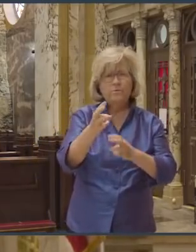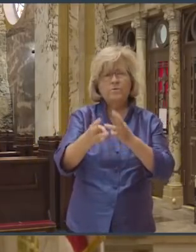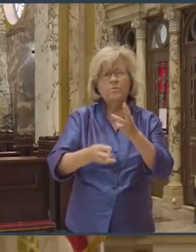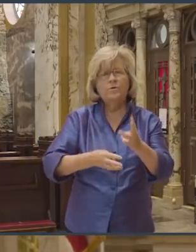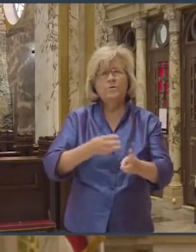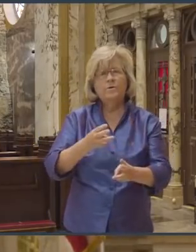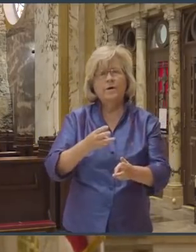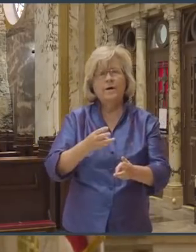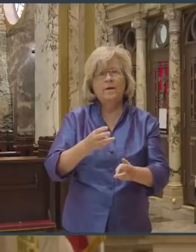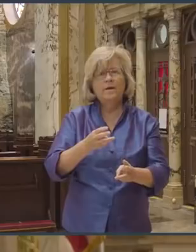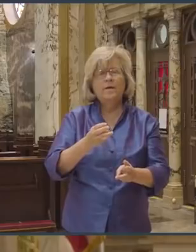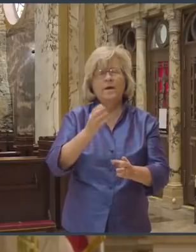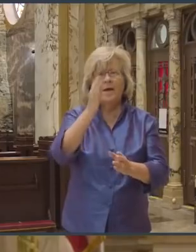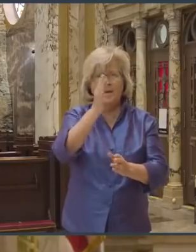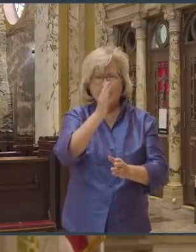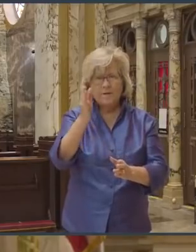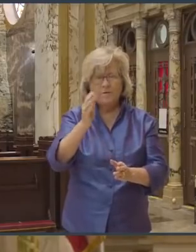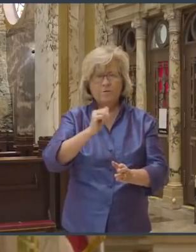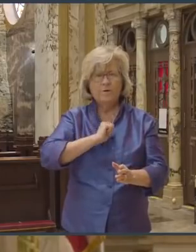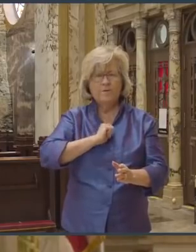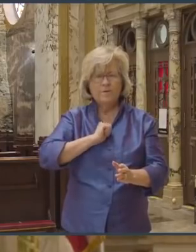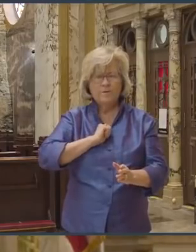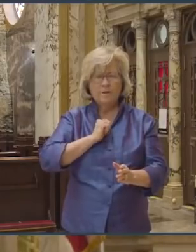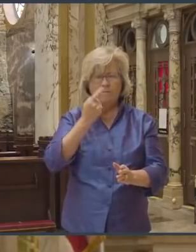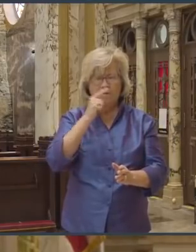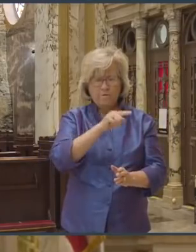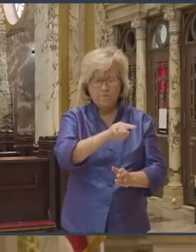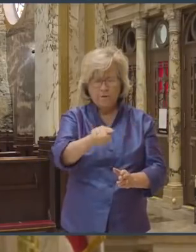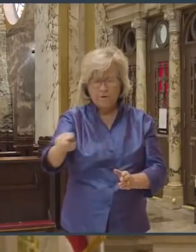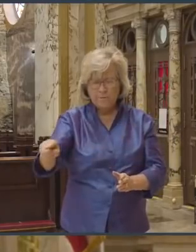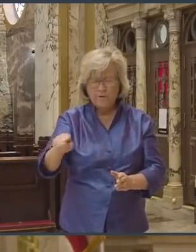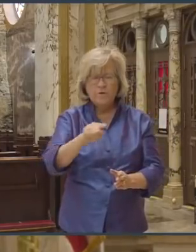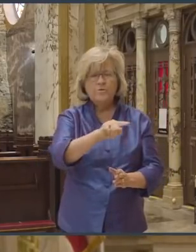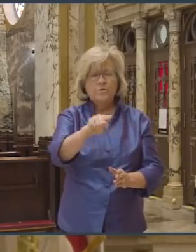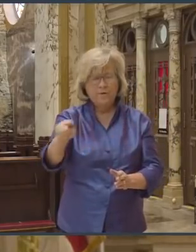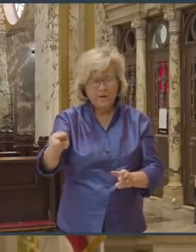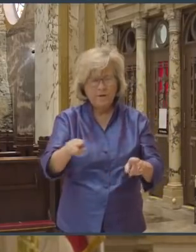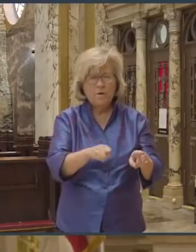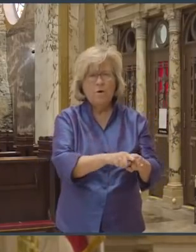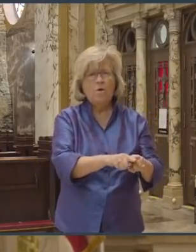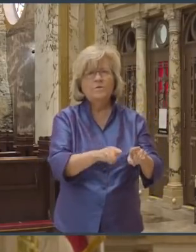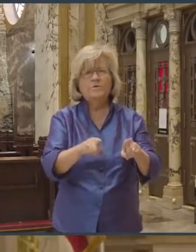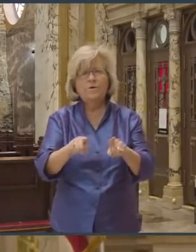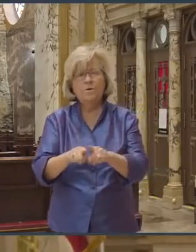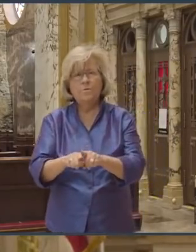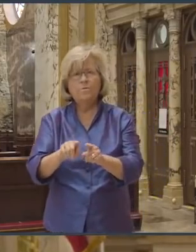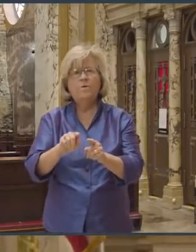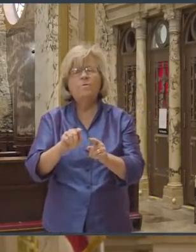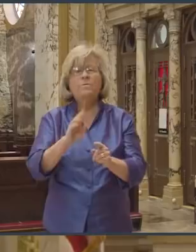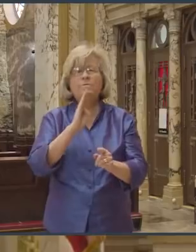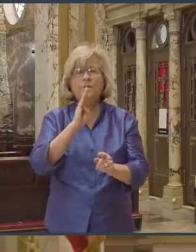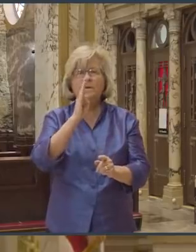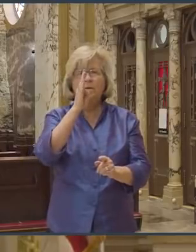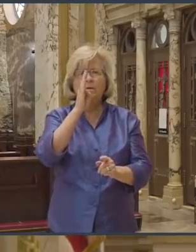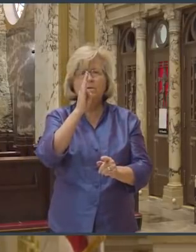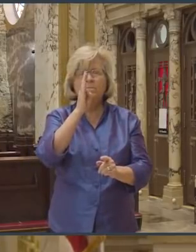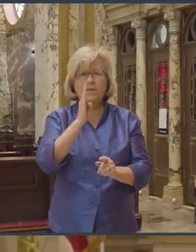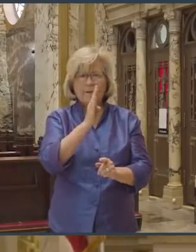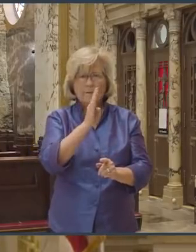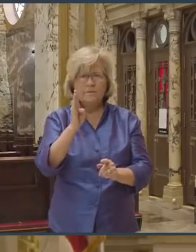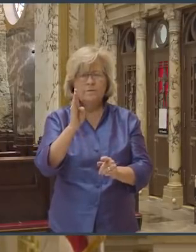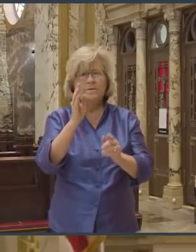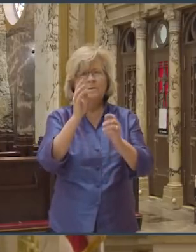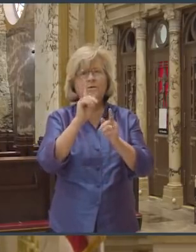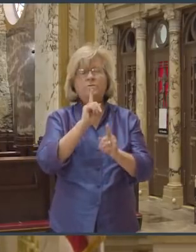And I consecrate myself for them, so that they also may be consecrated in truth.